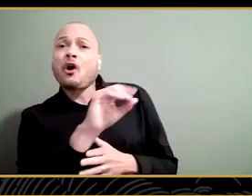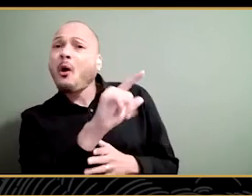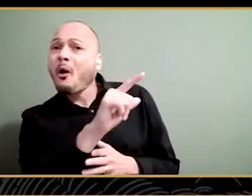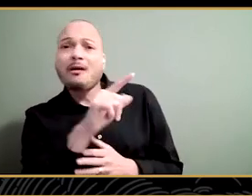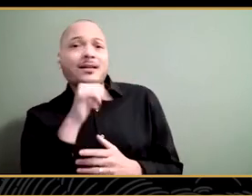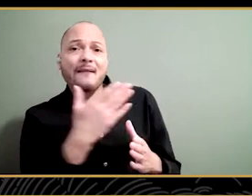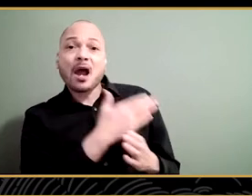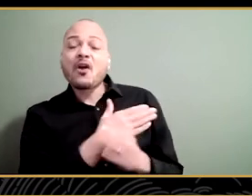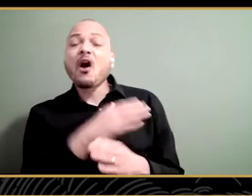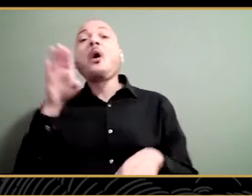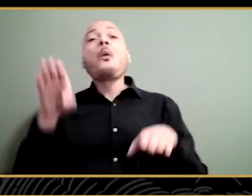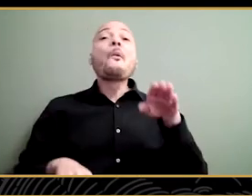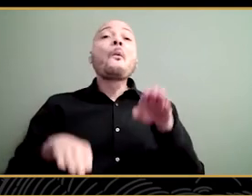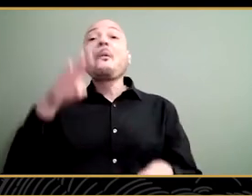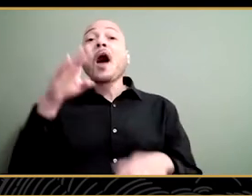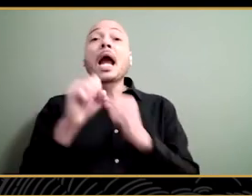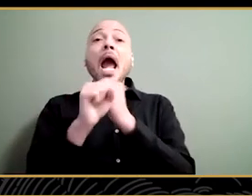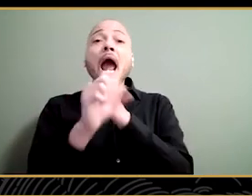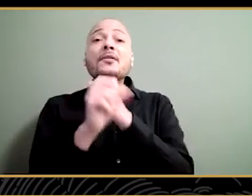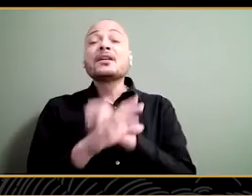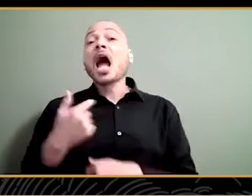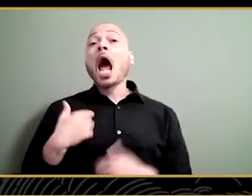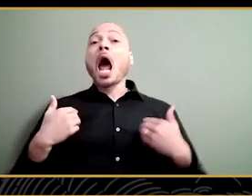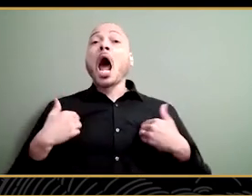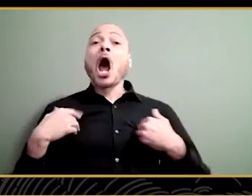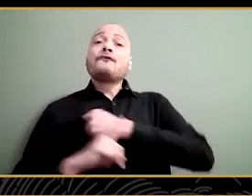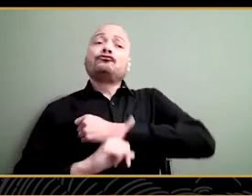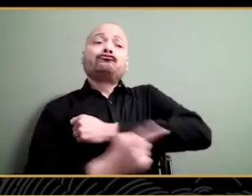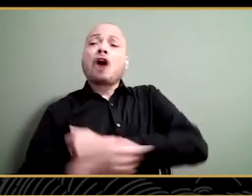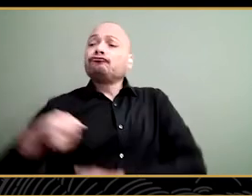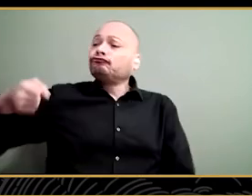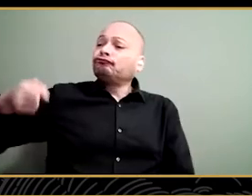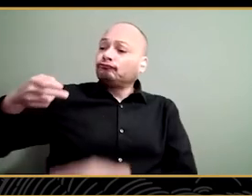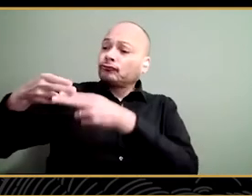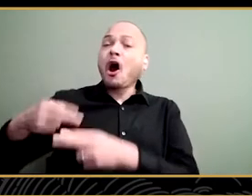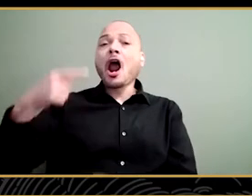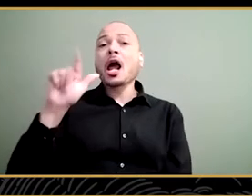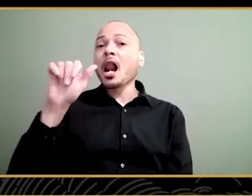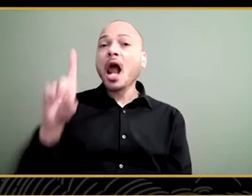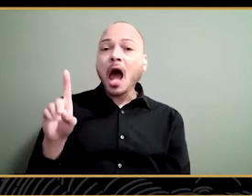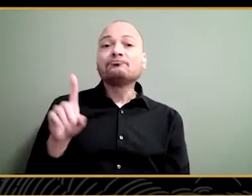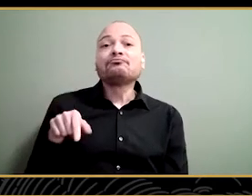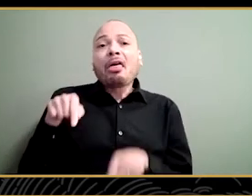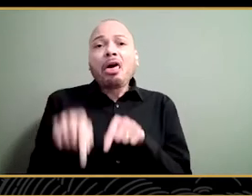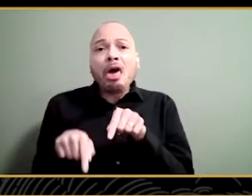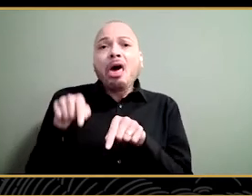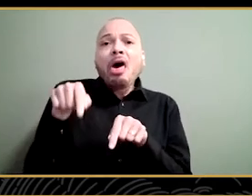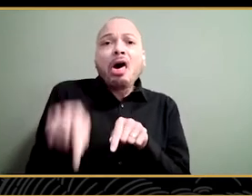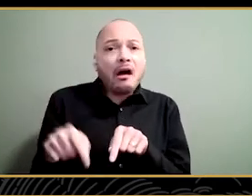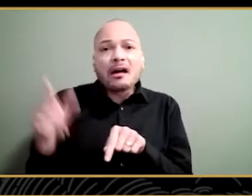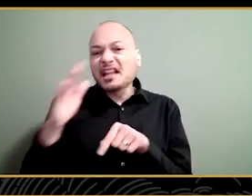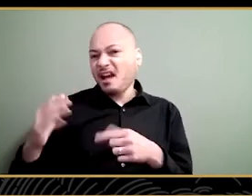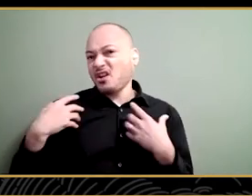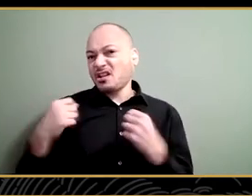I bear a bag of trash and call it glad, limp on a twisted ankle that will never heal. I feel most like a